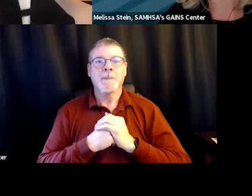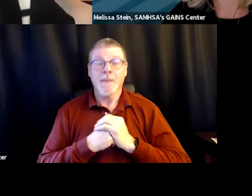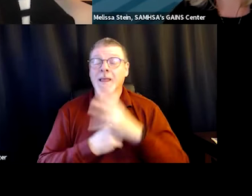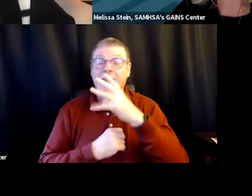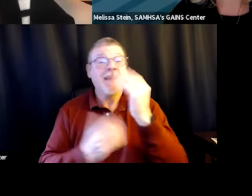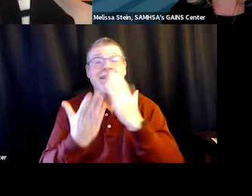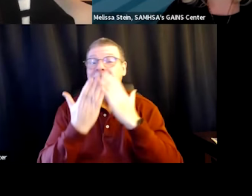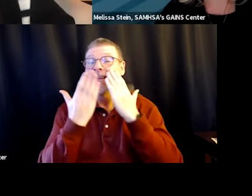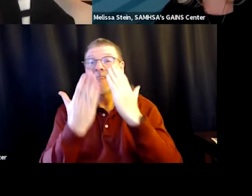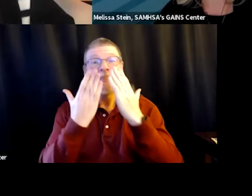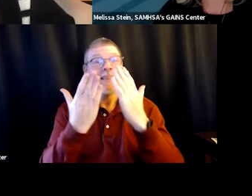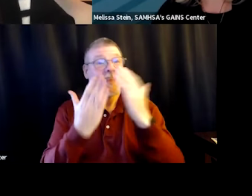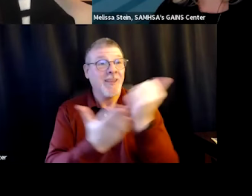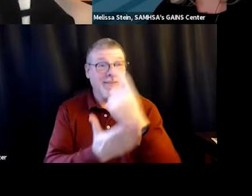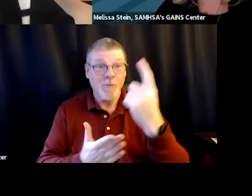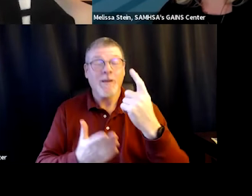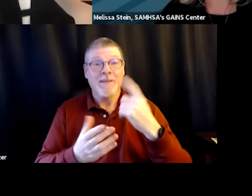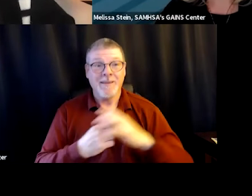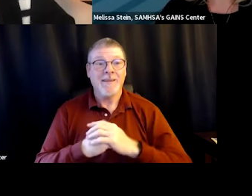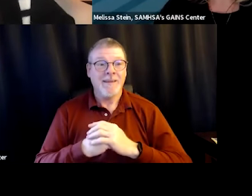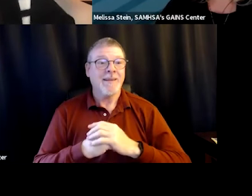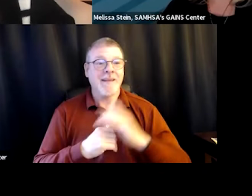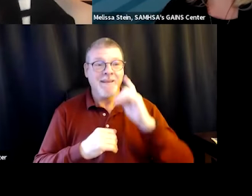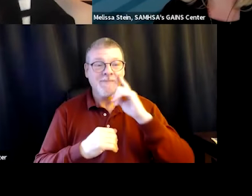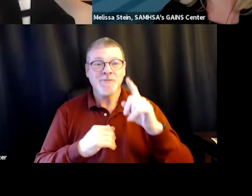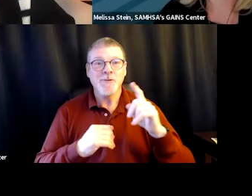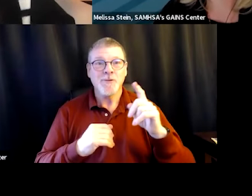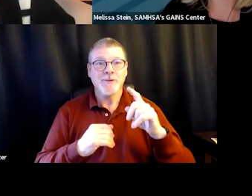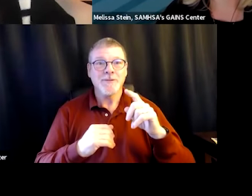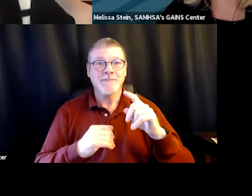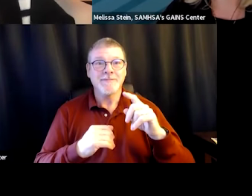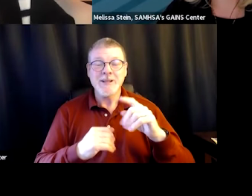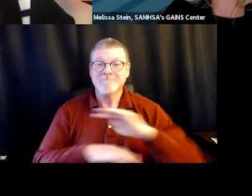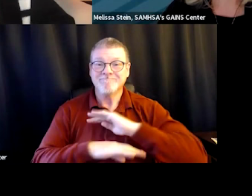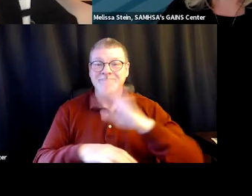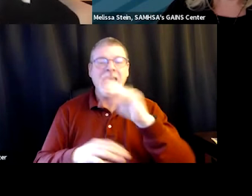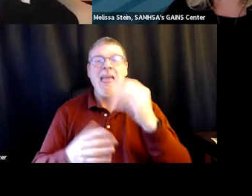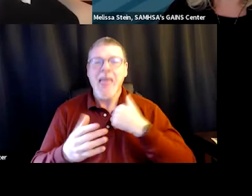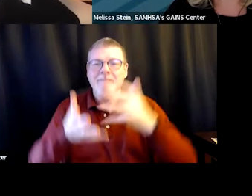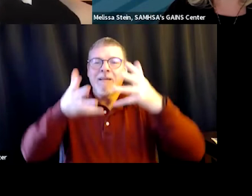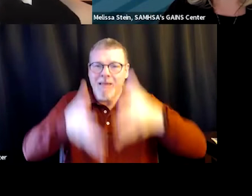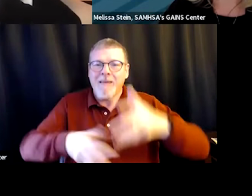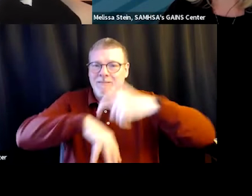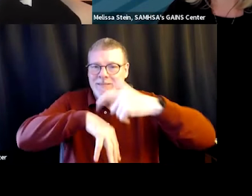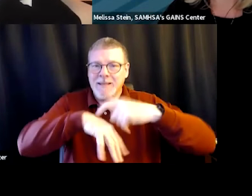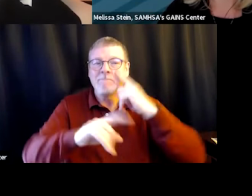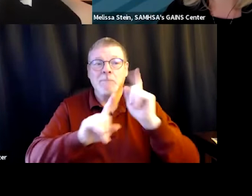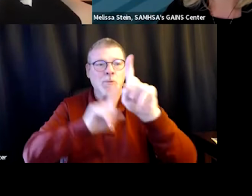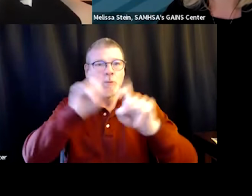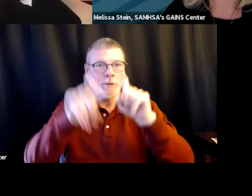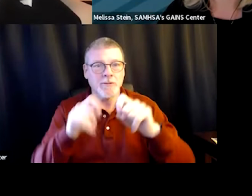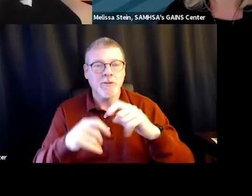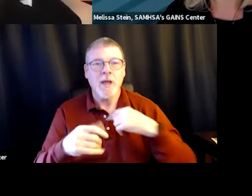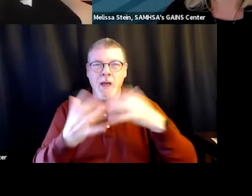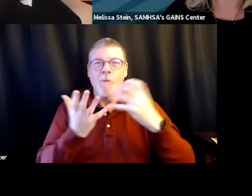so much, everyone, for showing your gratitude. We do have some time for some questions, so we'll want to get